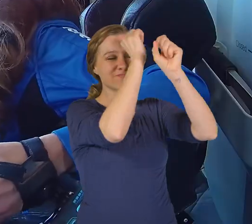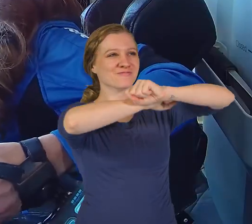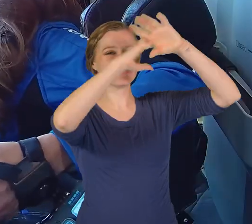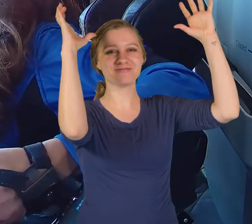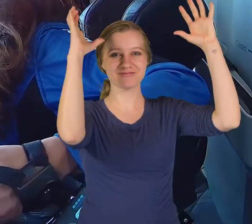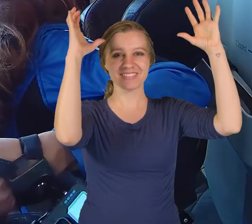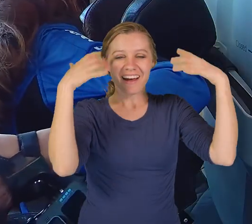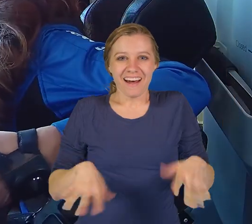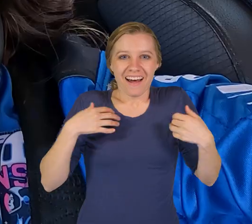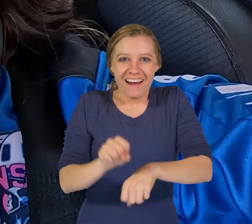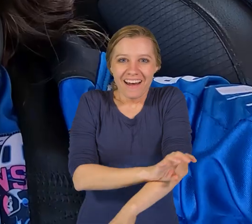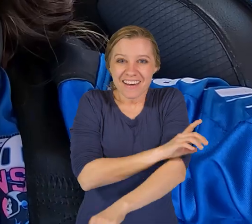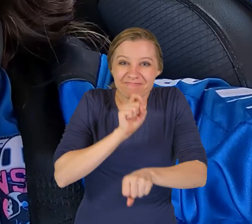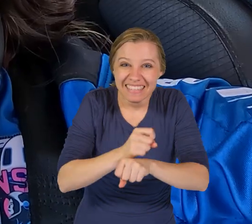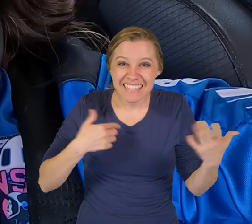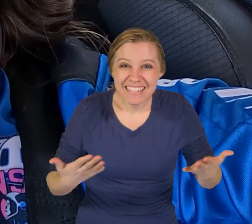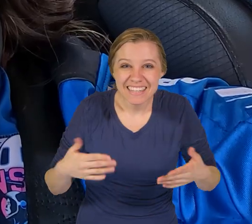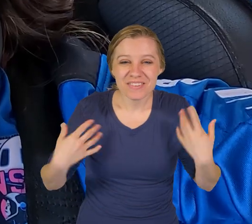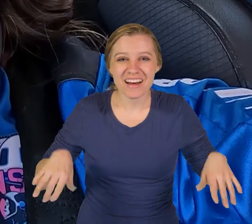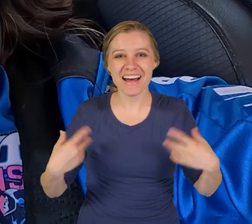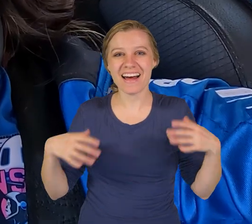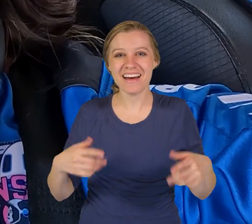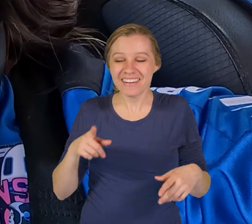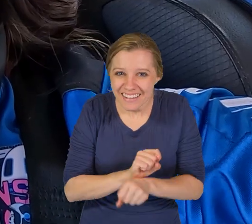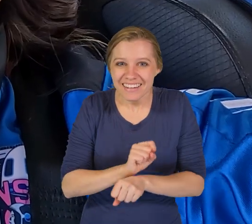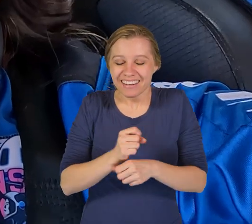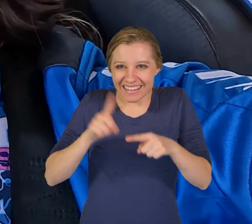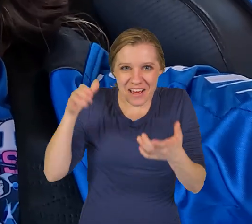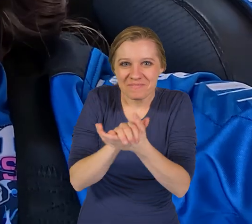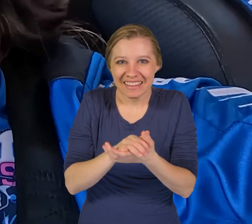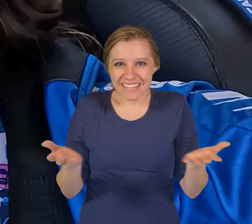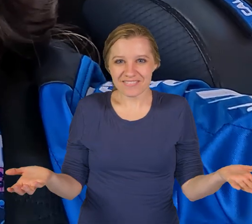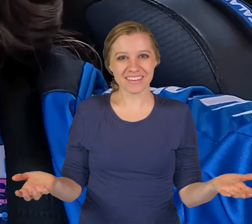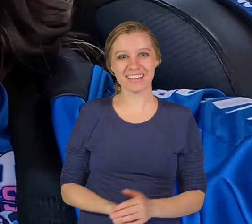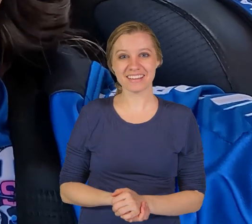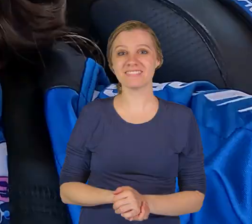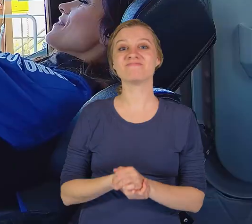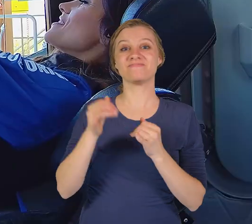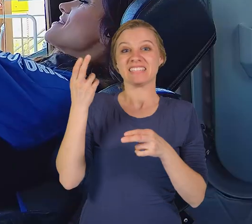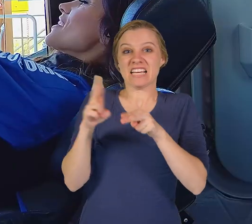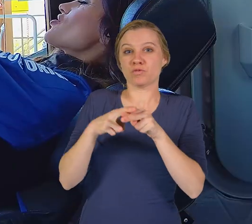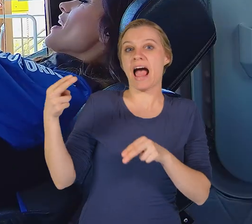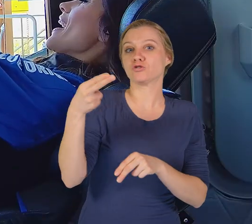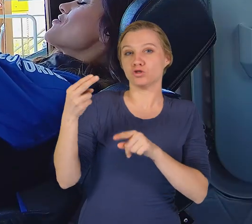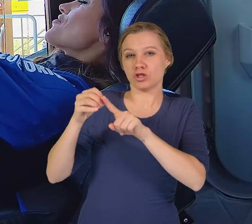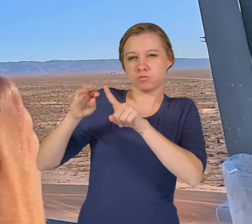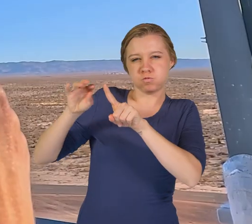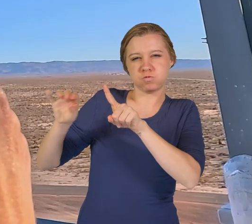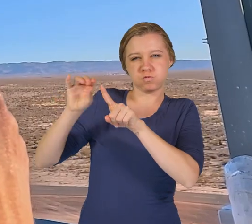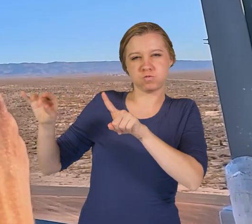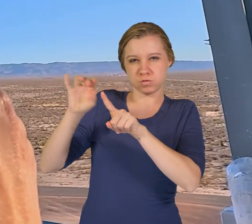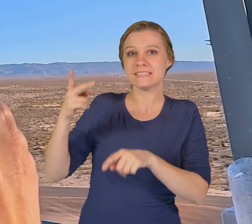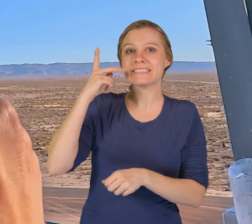to secure my dream. I can't believe I'm here. I can't believe I'm here. This is the extra